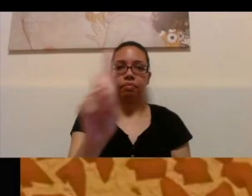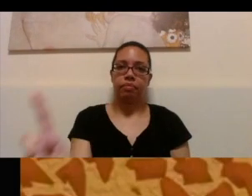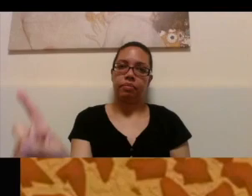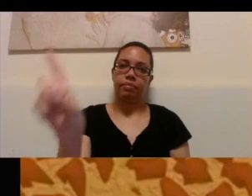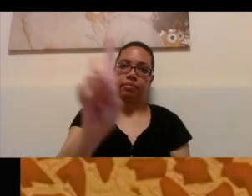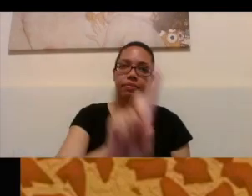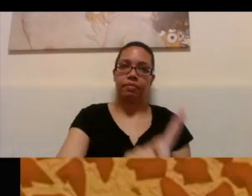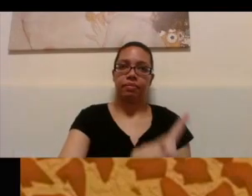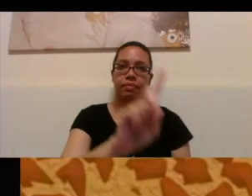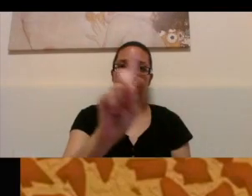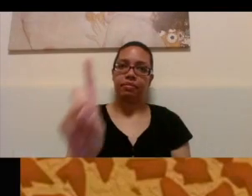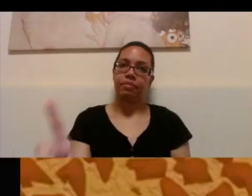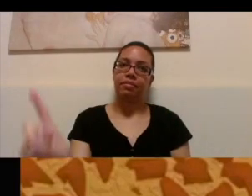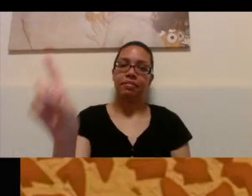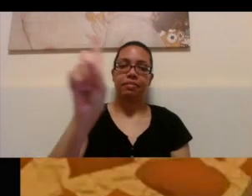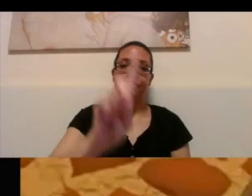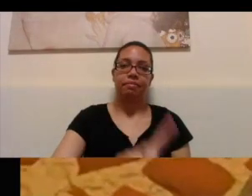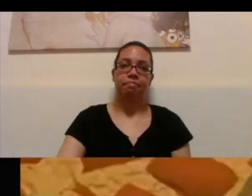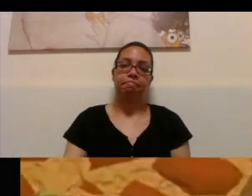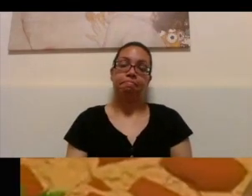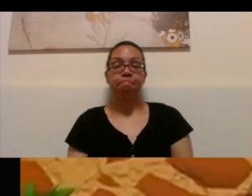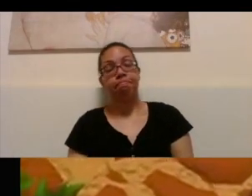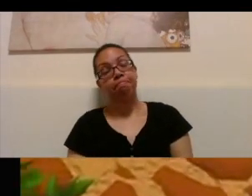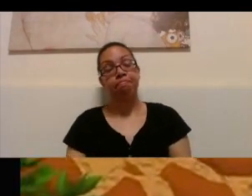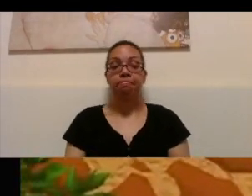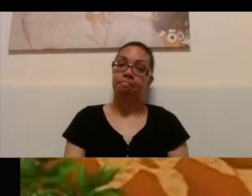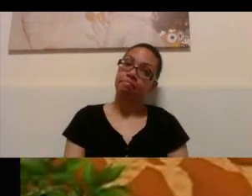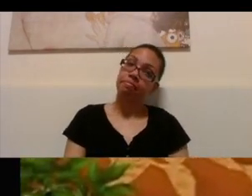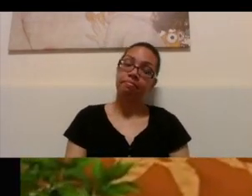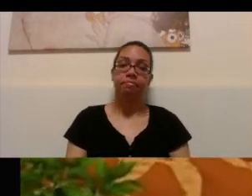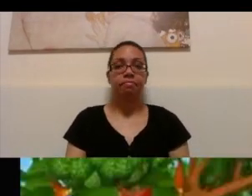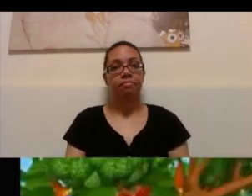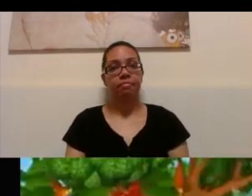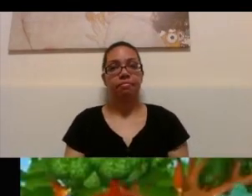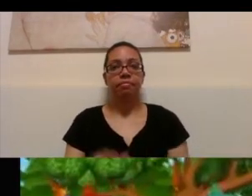men couldn't put Humpty together again.